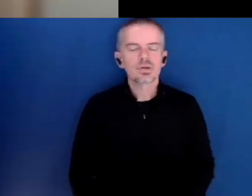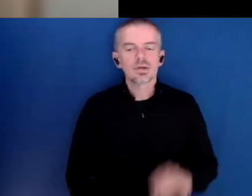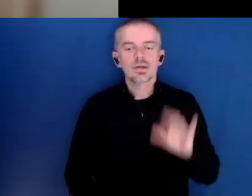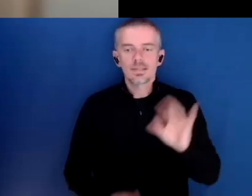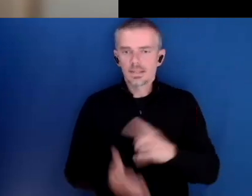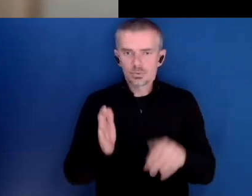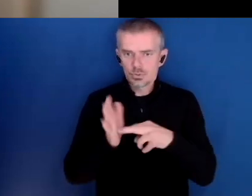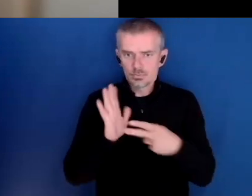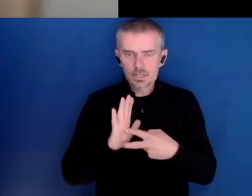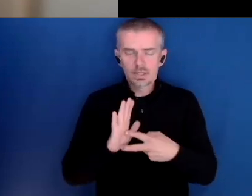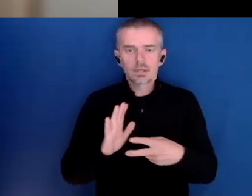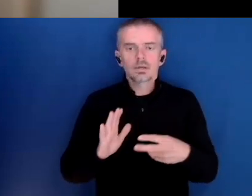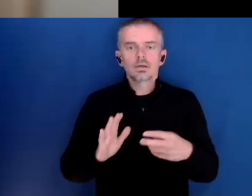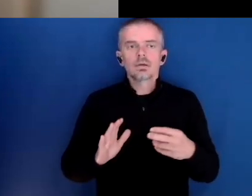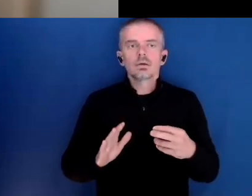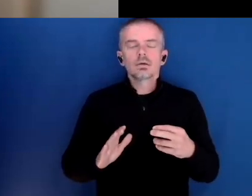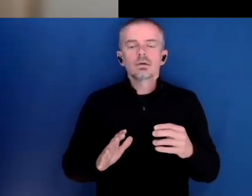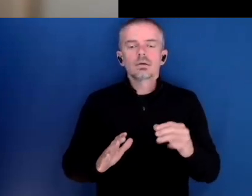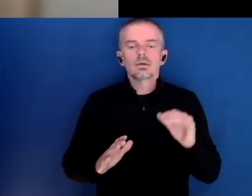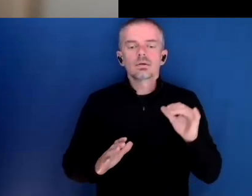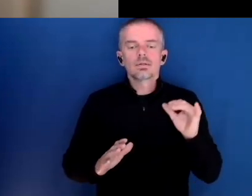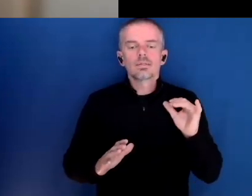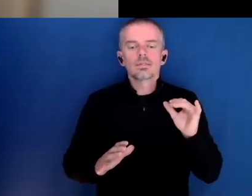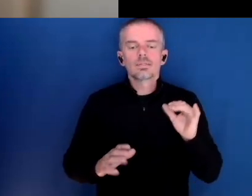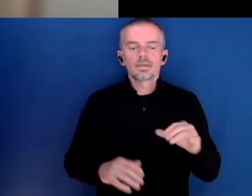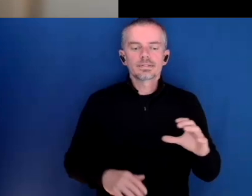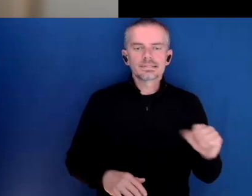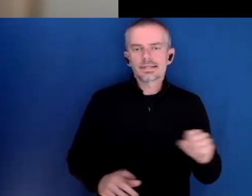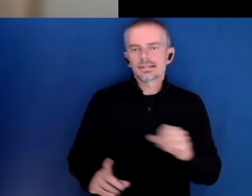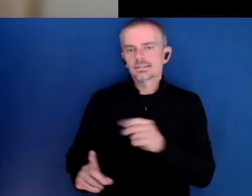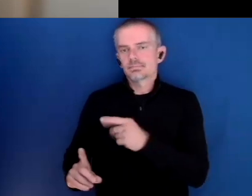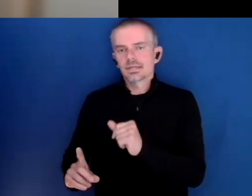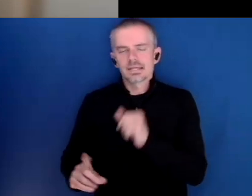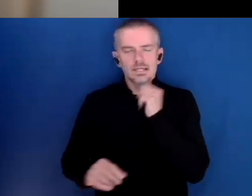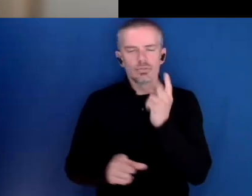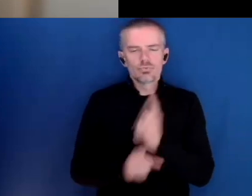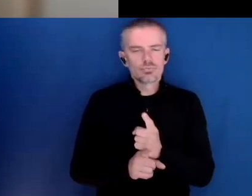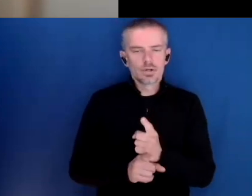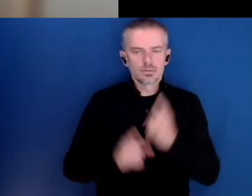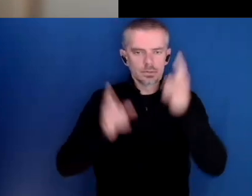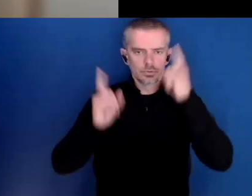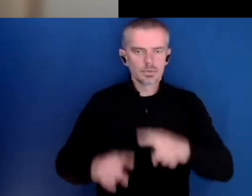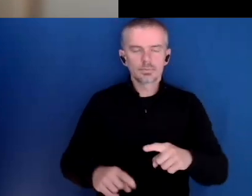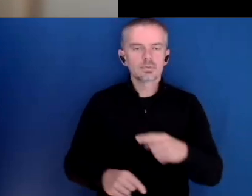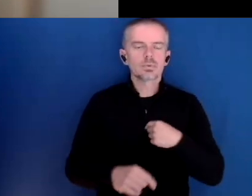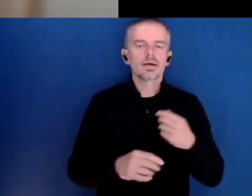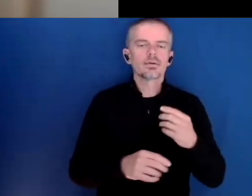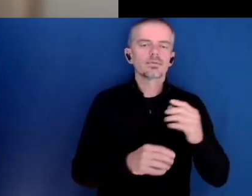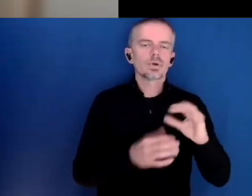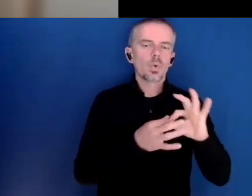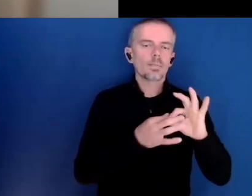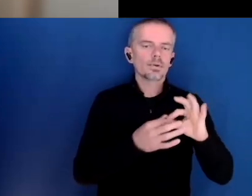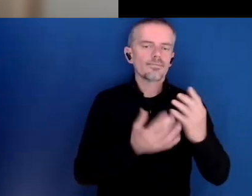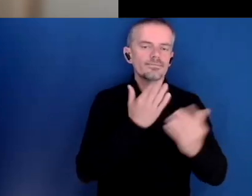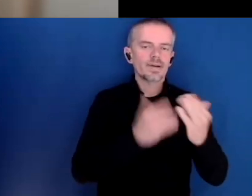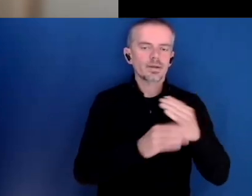those instruments are not the tool to use. It's actually what we call our cooperative fire protection agreements.